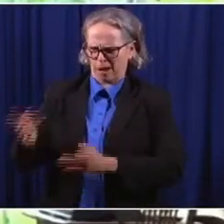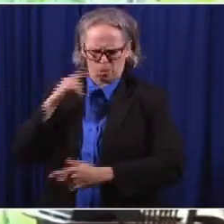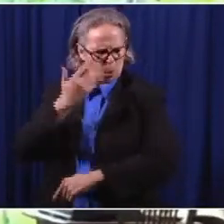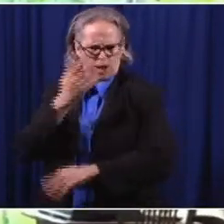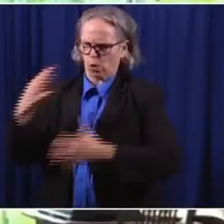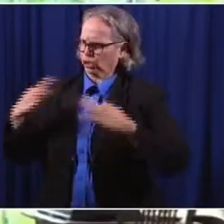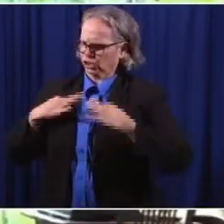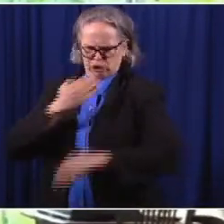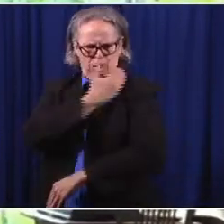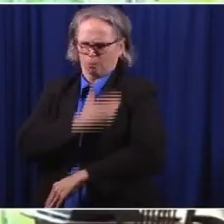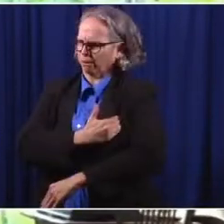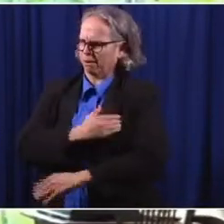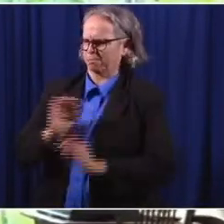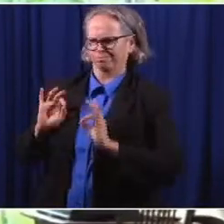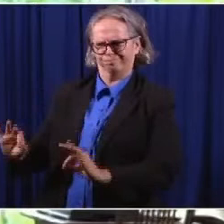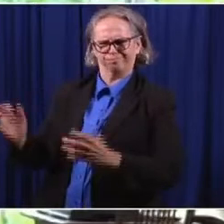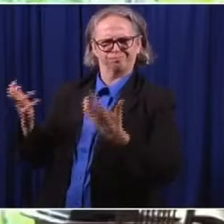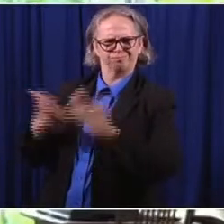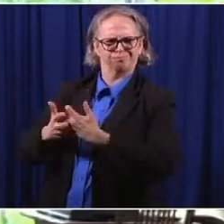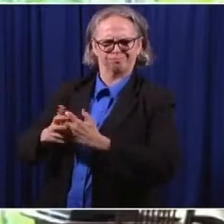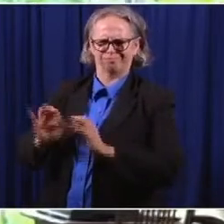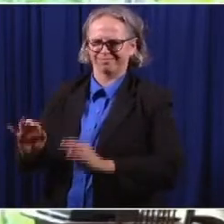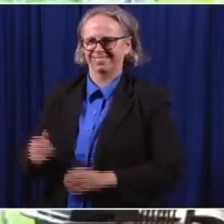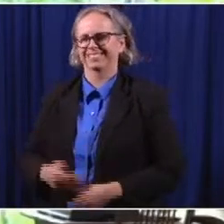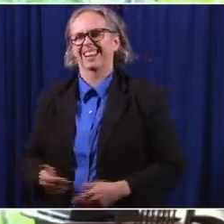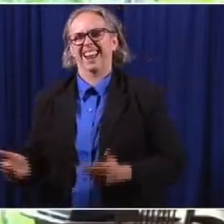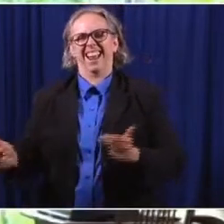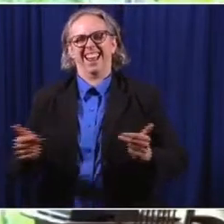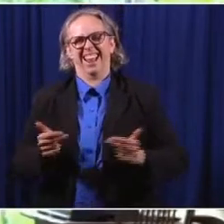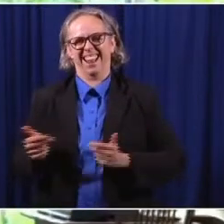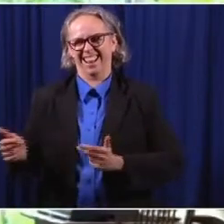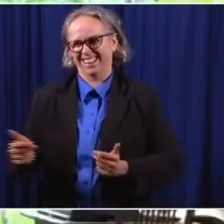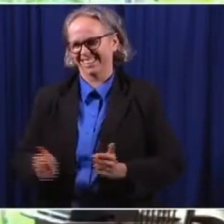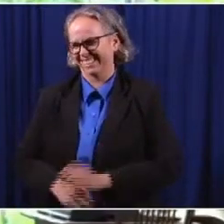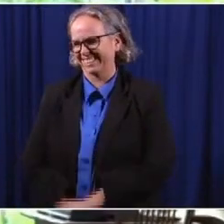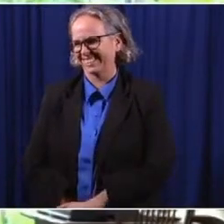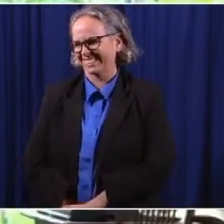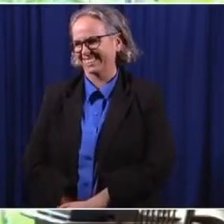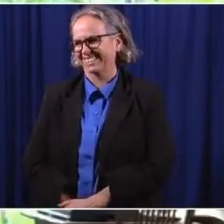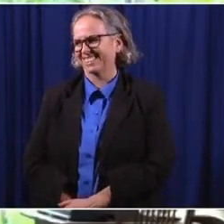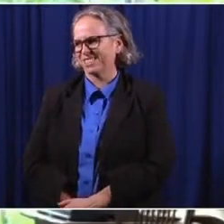she did. No adjustment there.